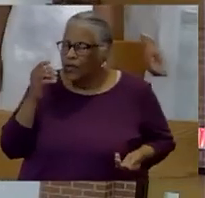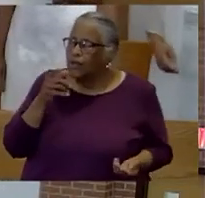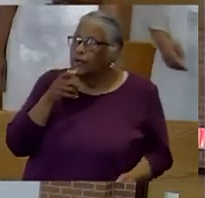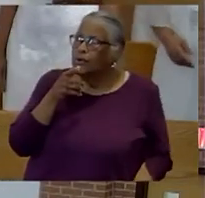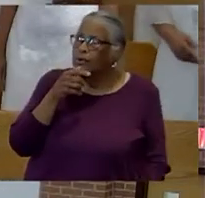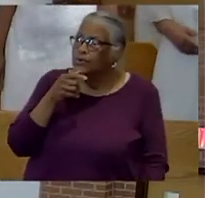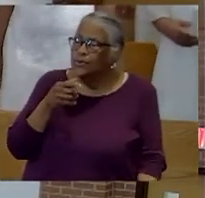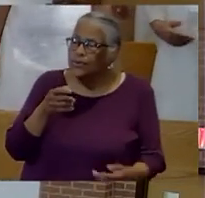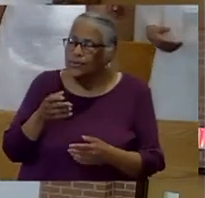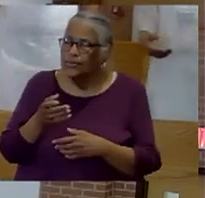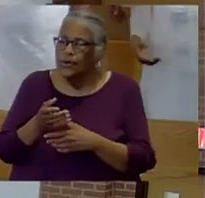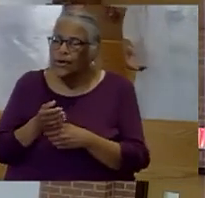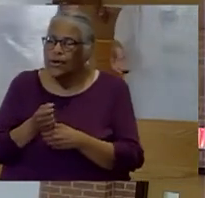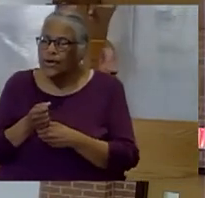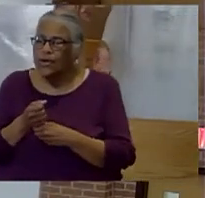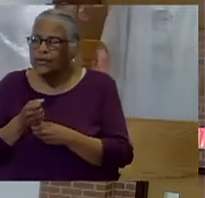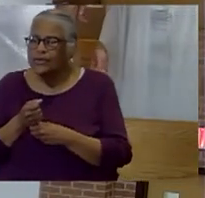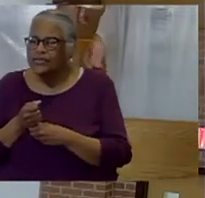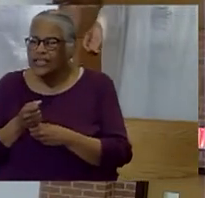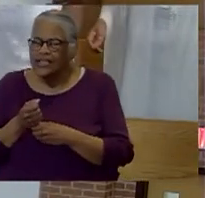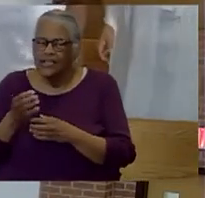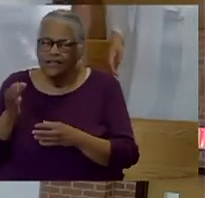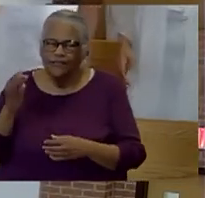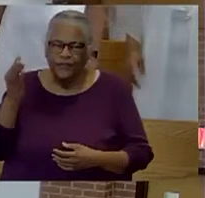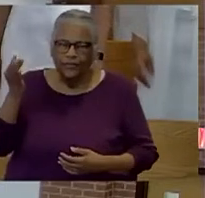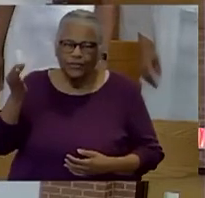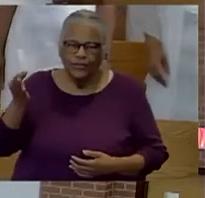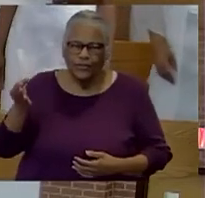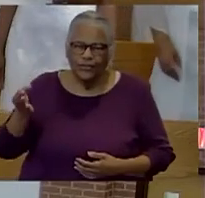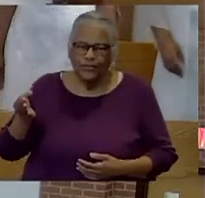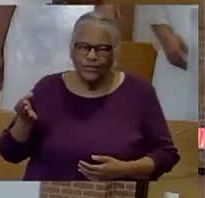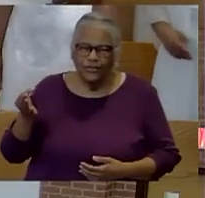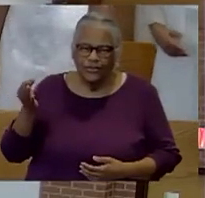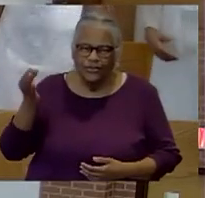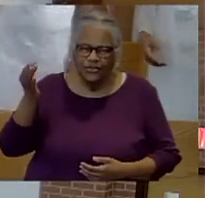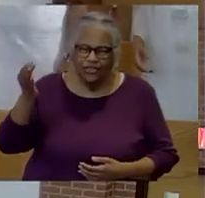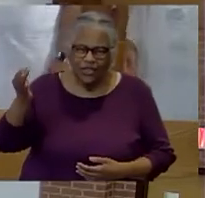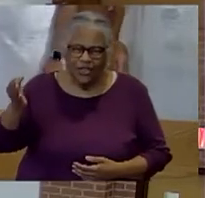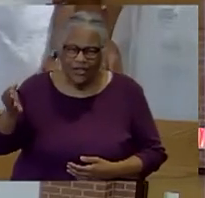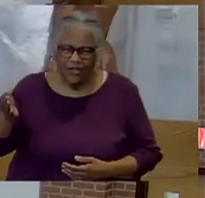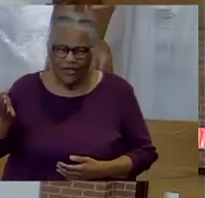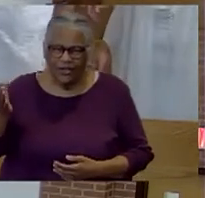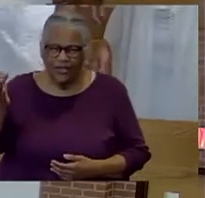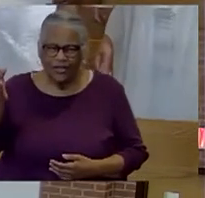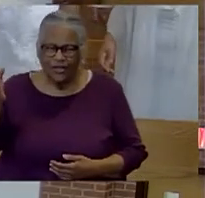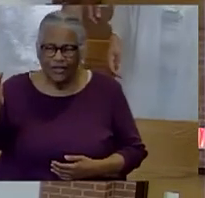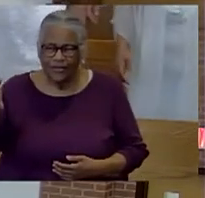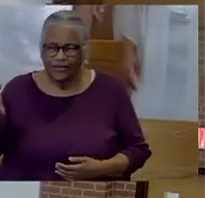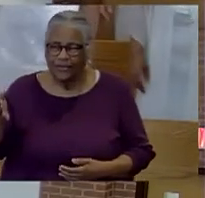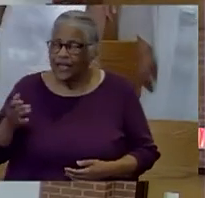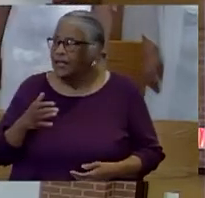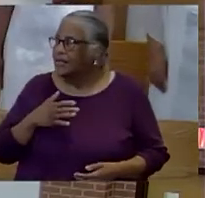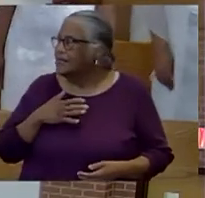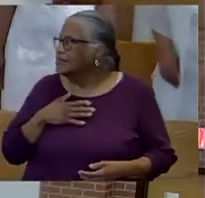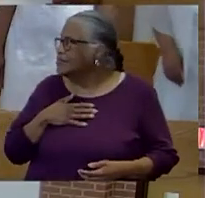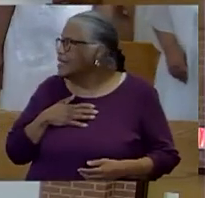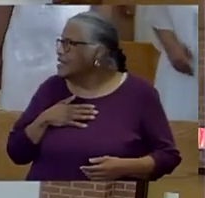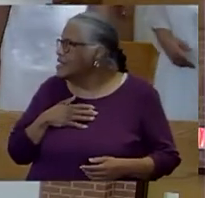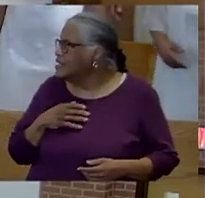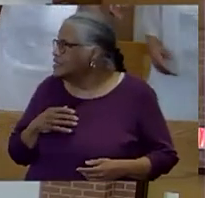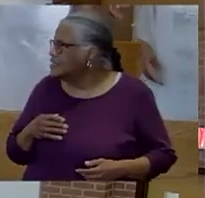If you want to come and join the church, you're not joining the church because of me. You're joining the church because of